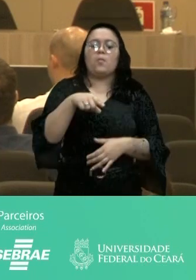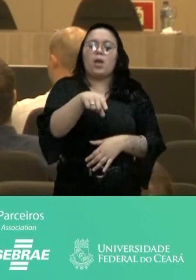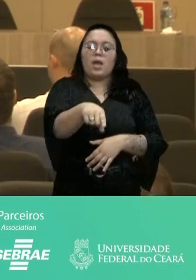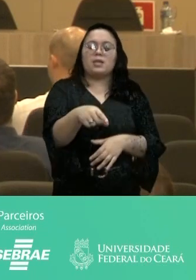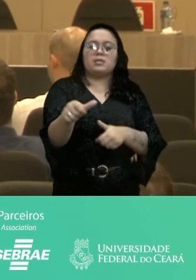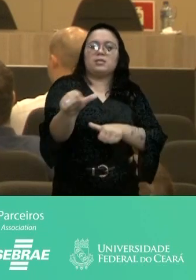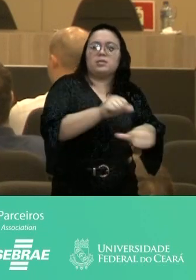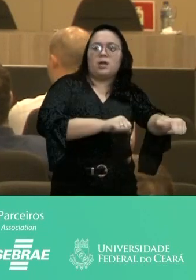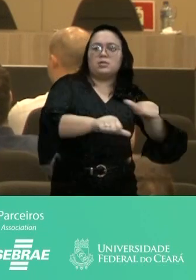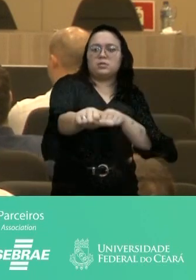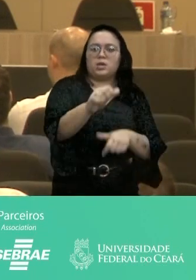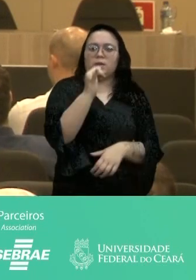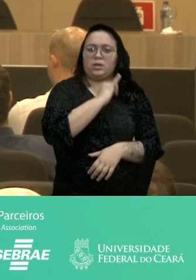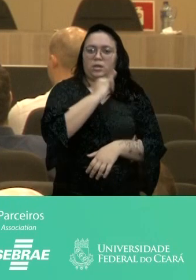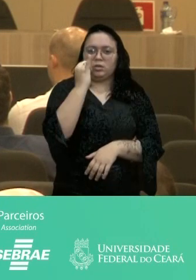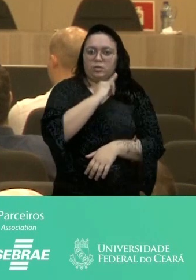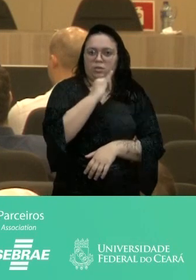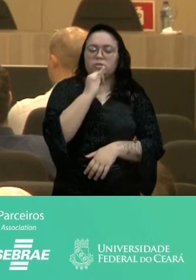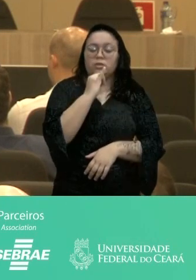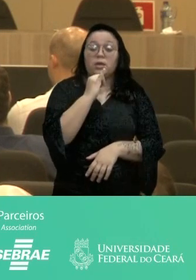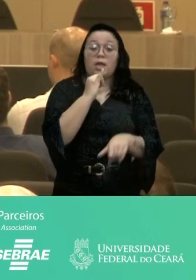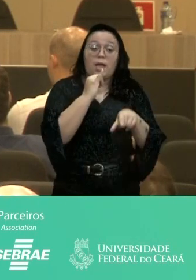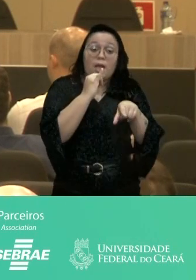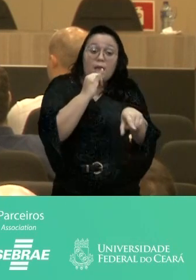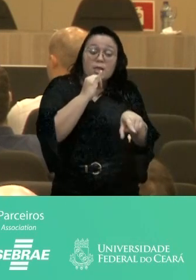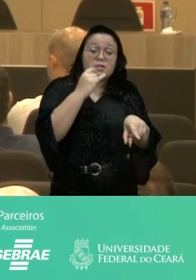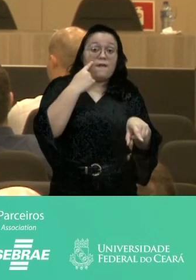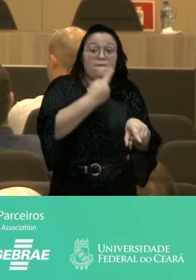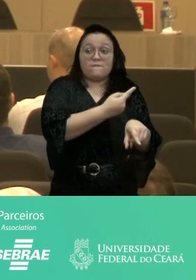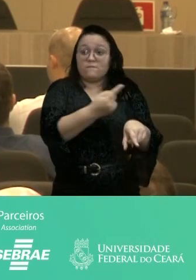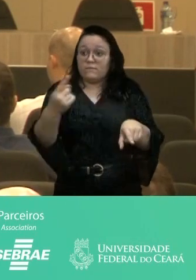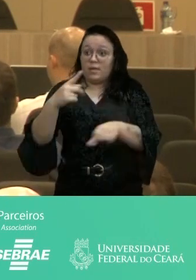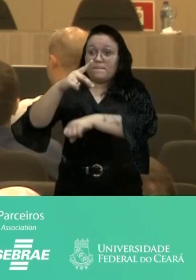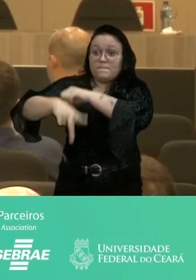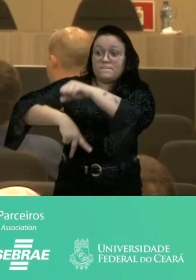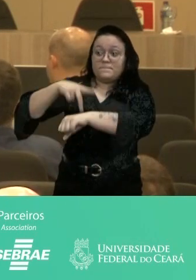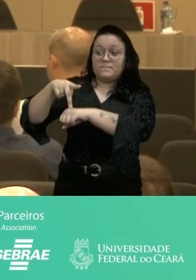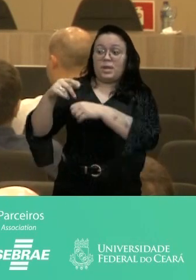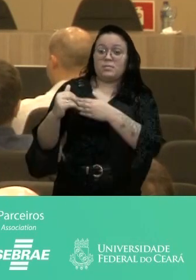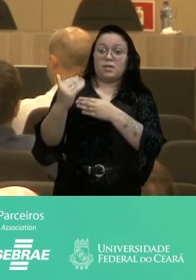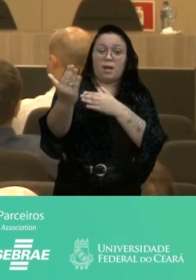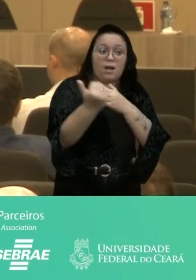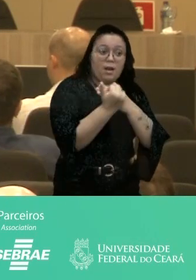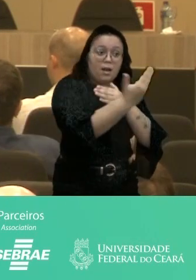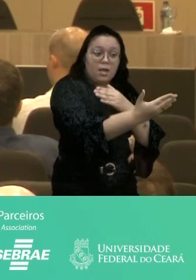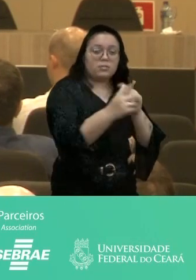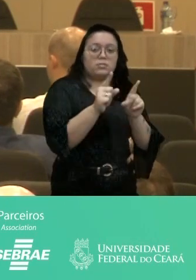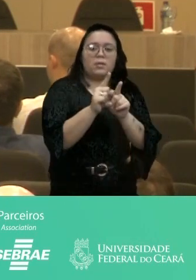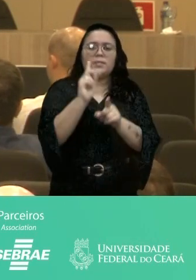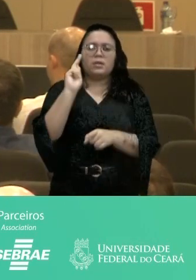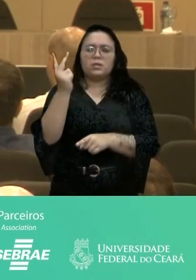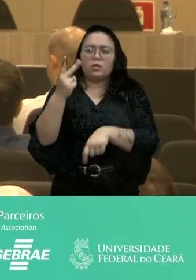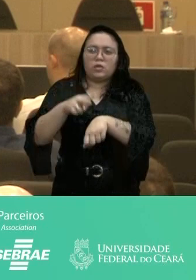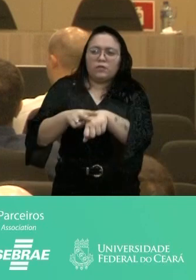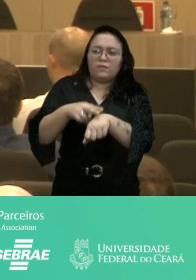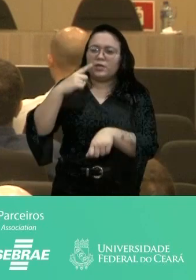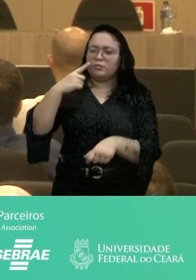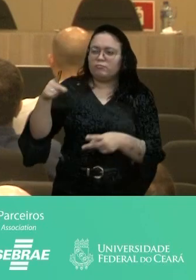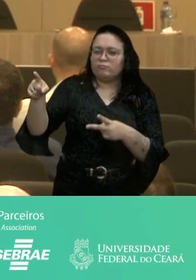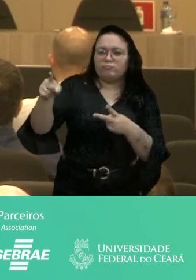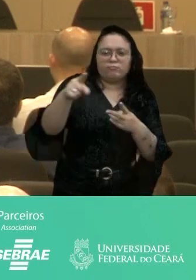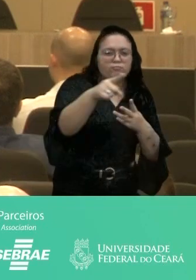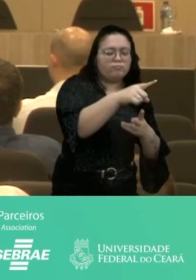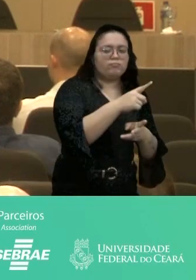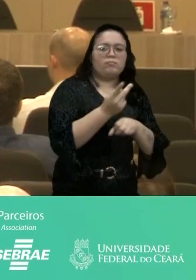and also energy transition. So looking at other countries and